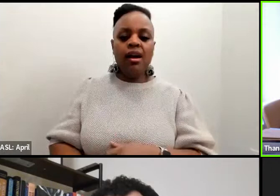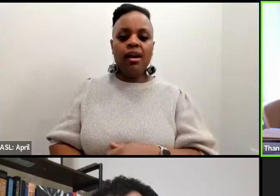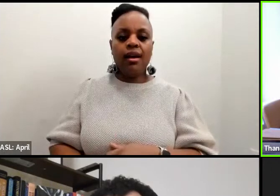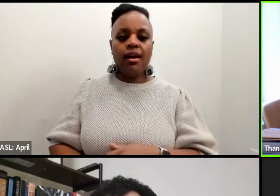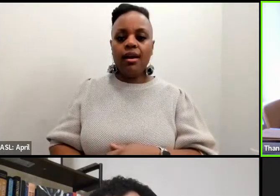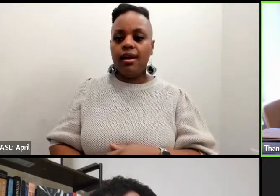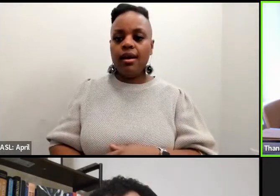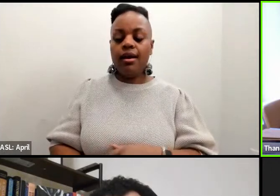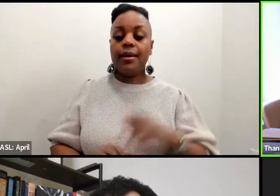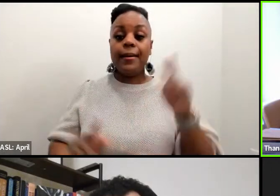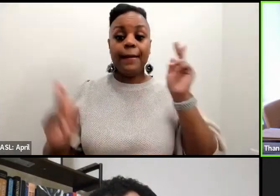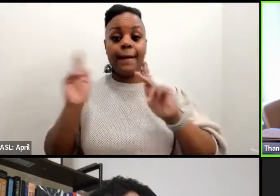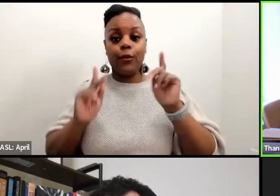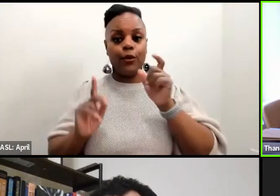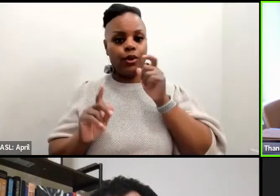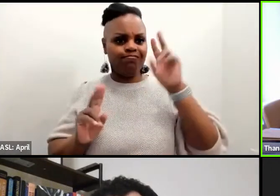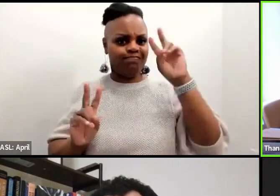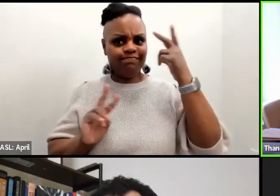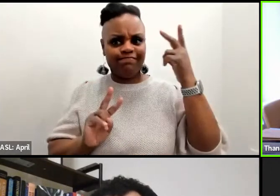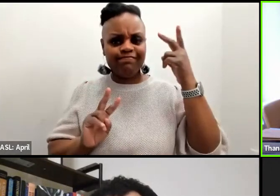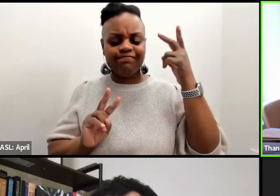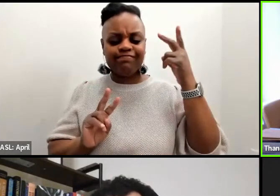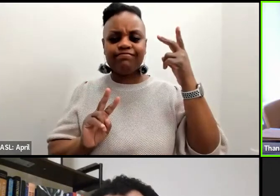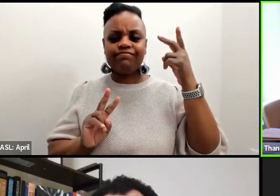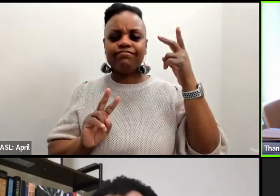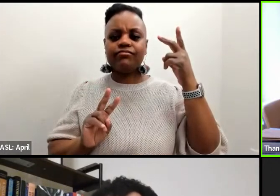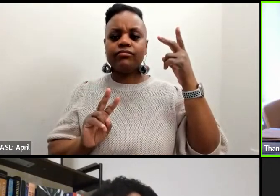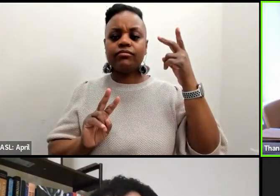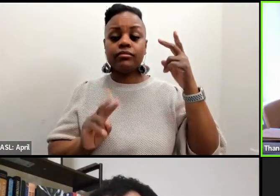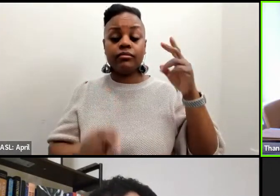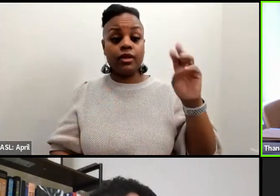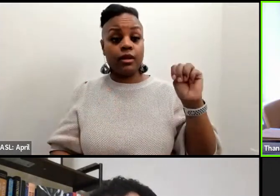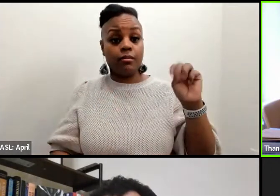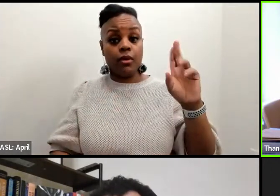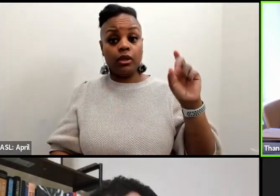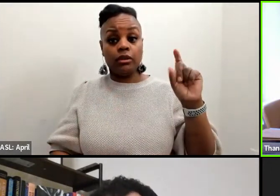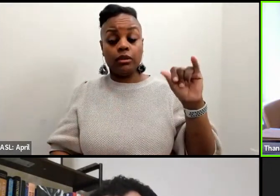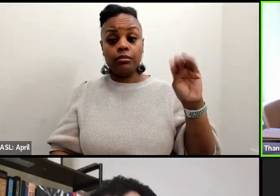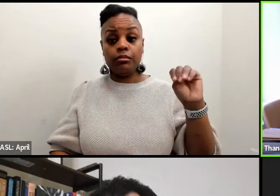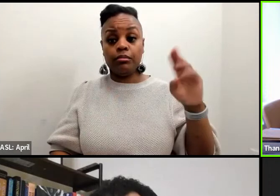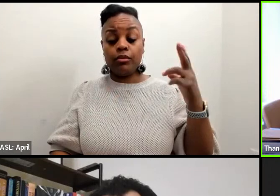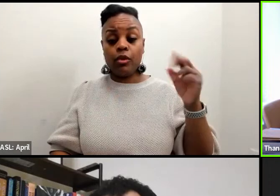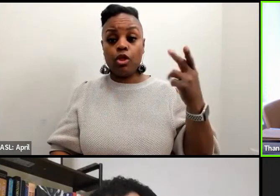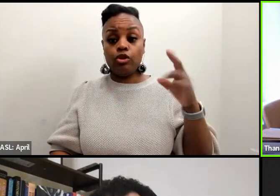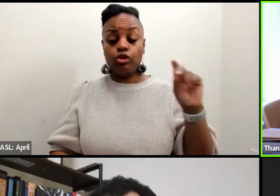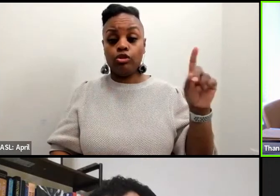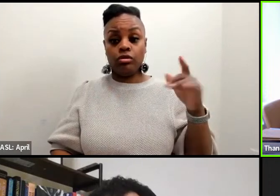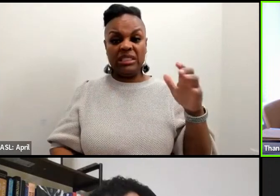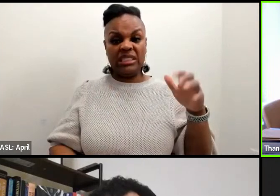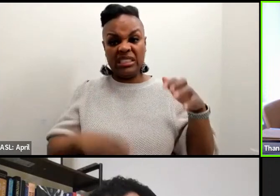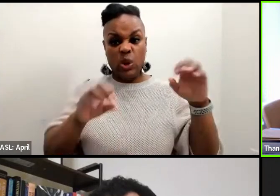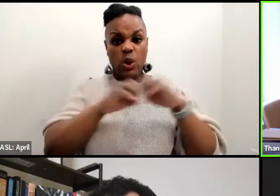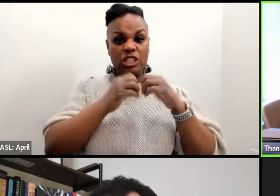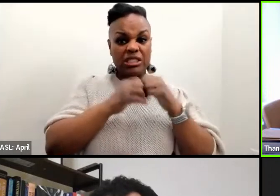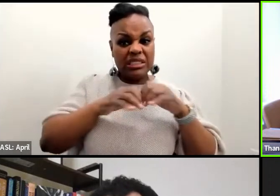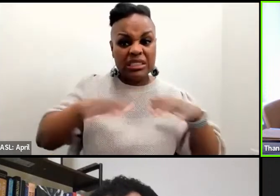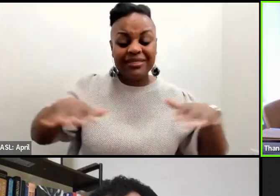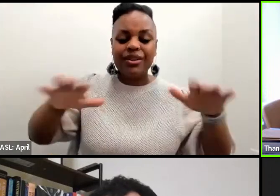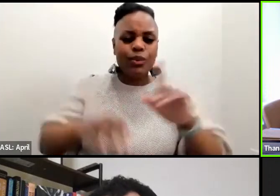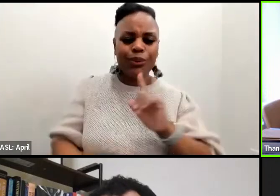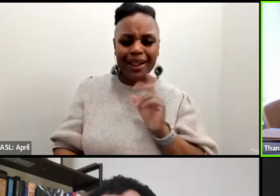reality it was something else, something smaller, an elite small organization. So can you